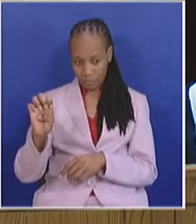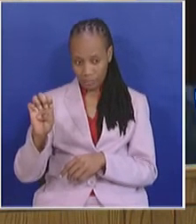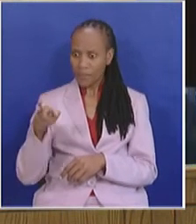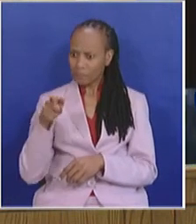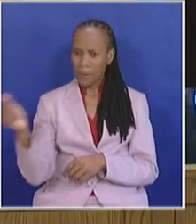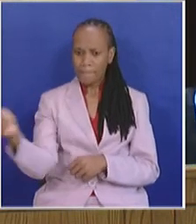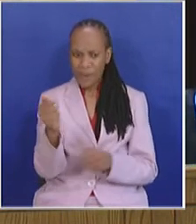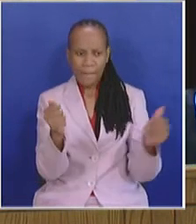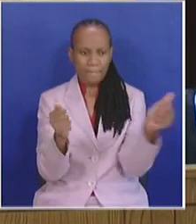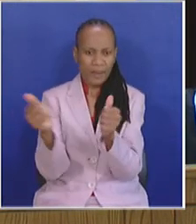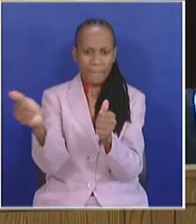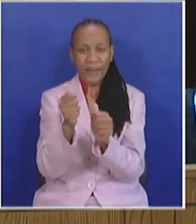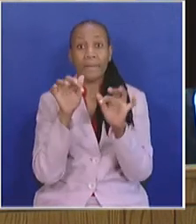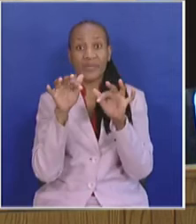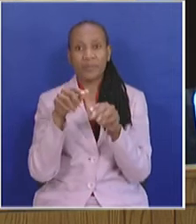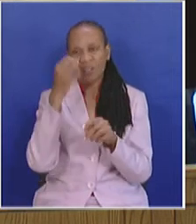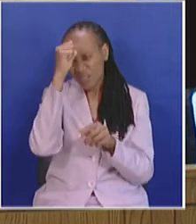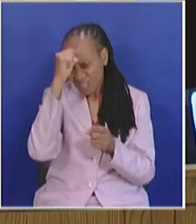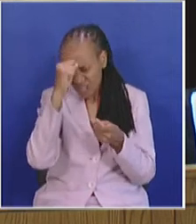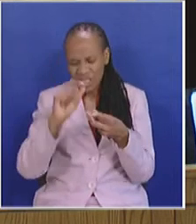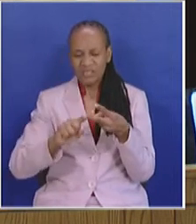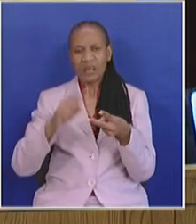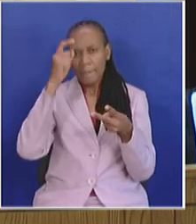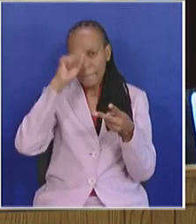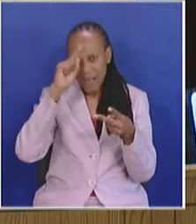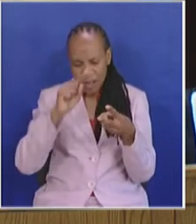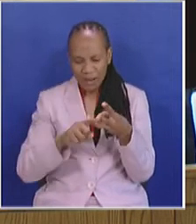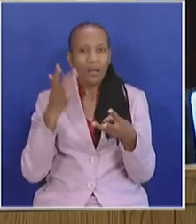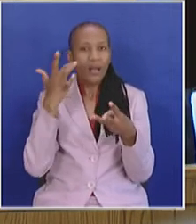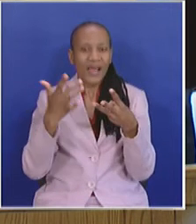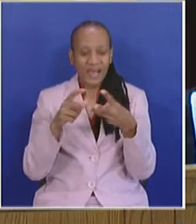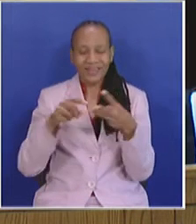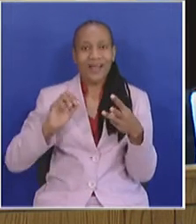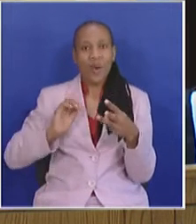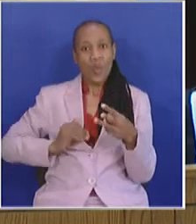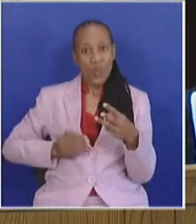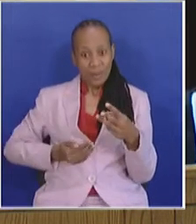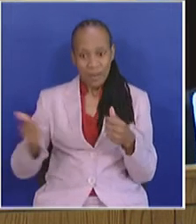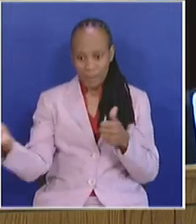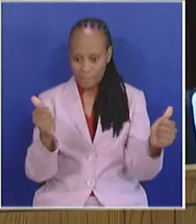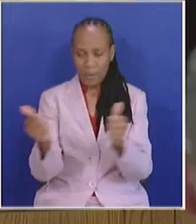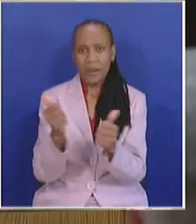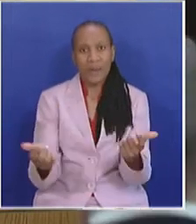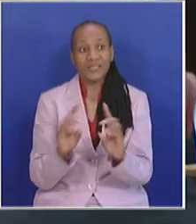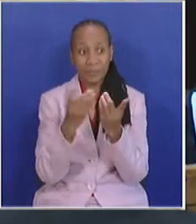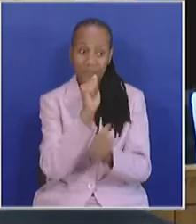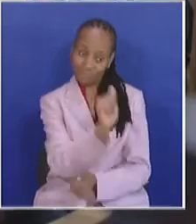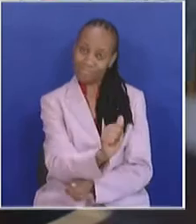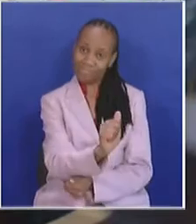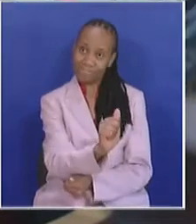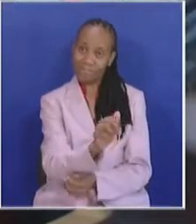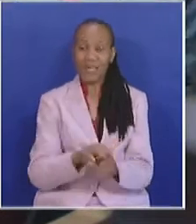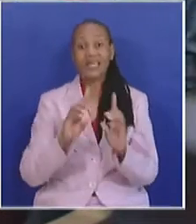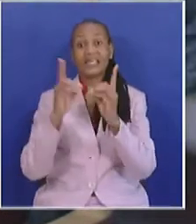black, colored, or Indian women in top management in her department. Further notes that the department